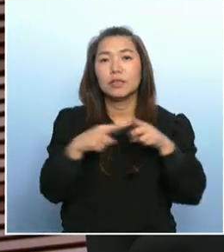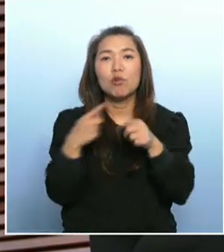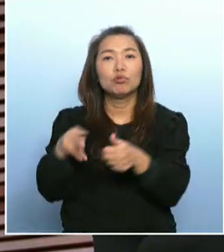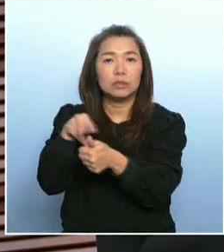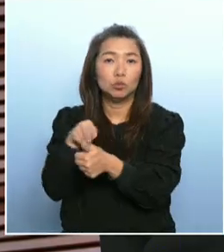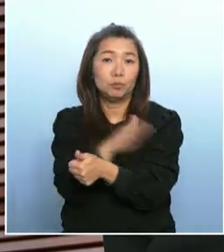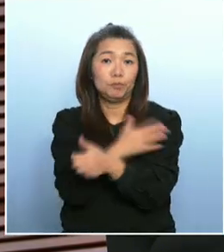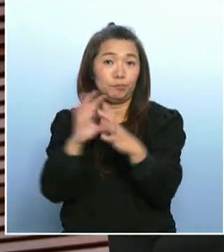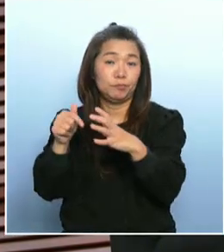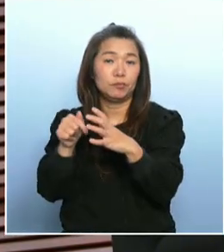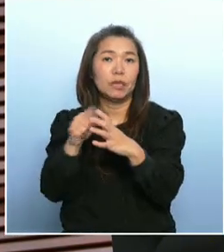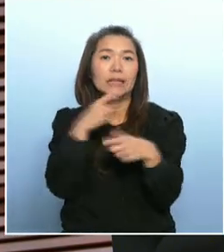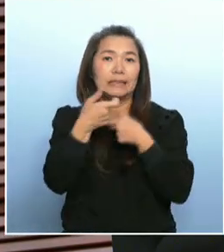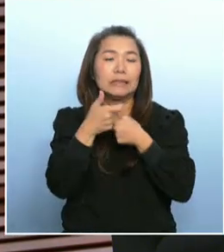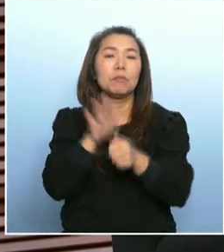and their carers.